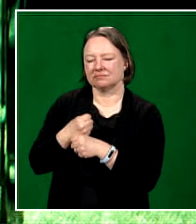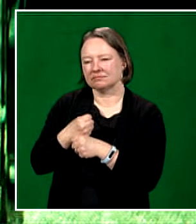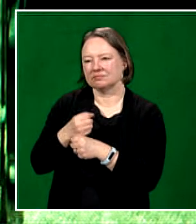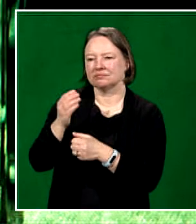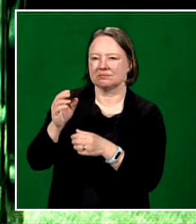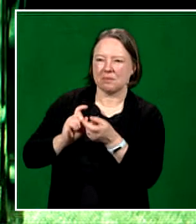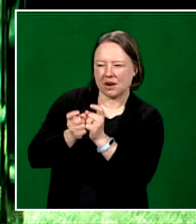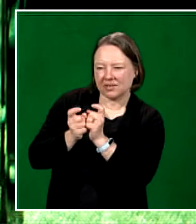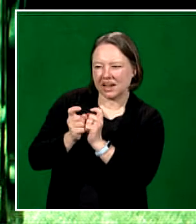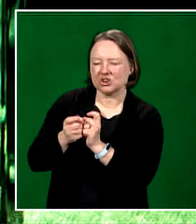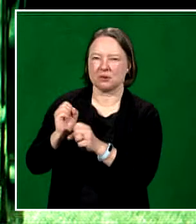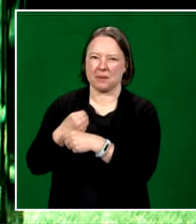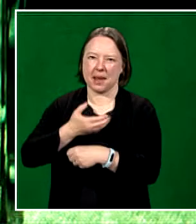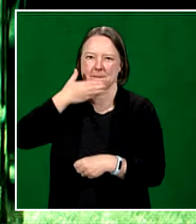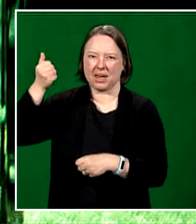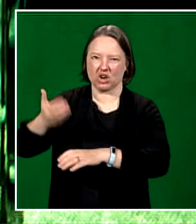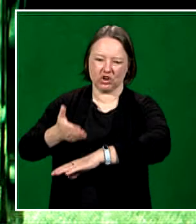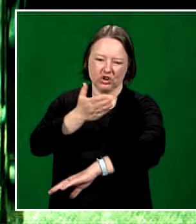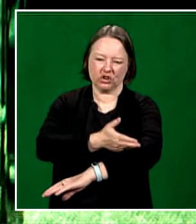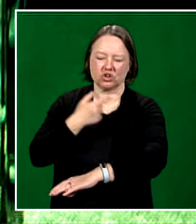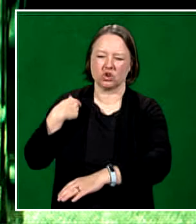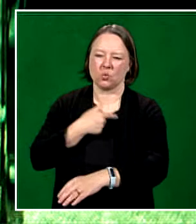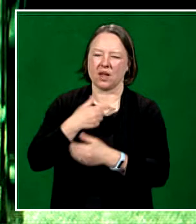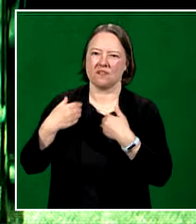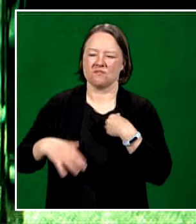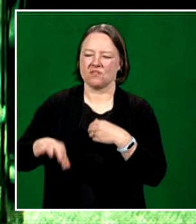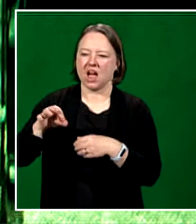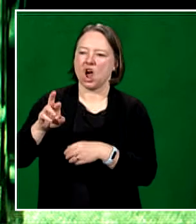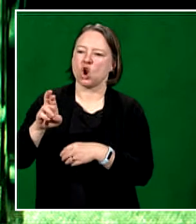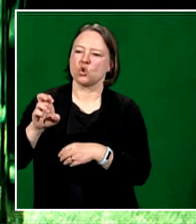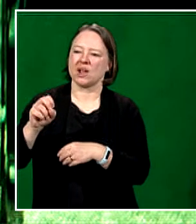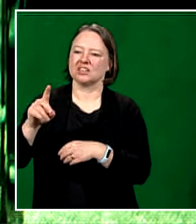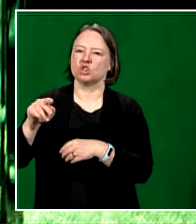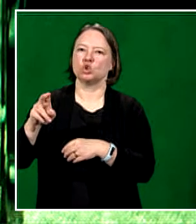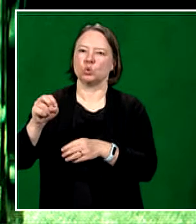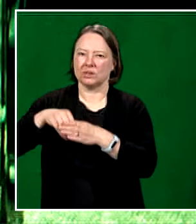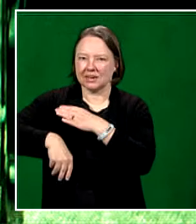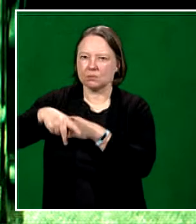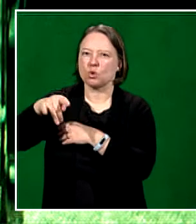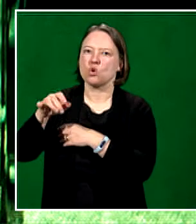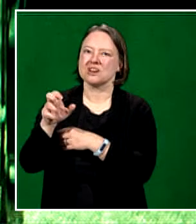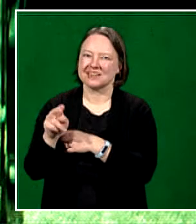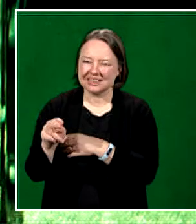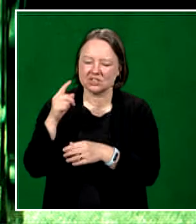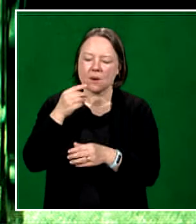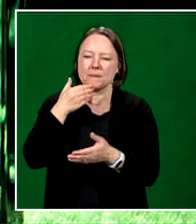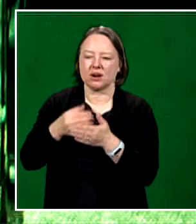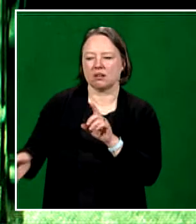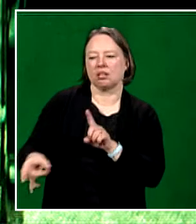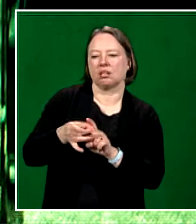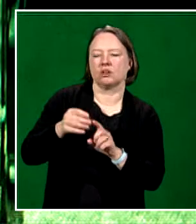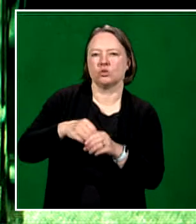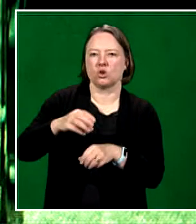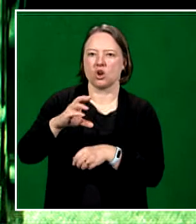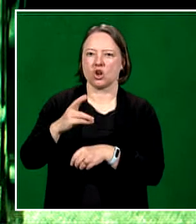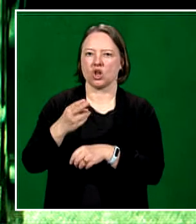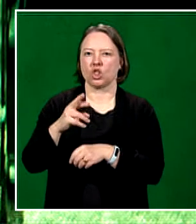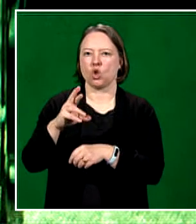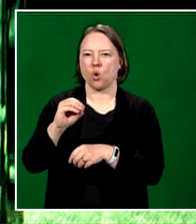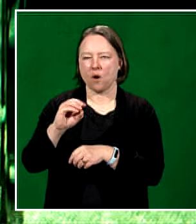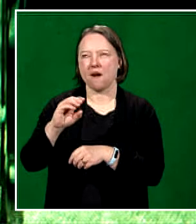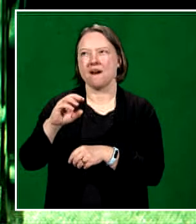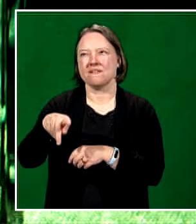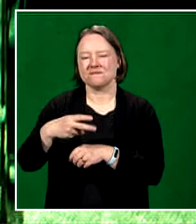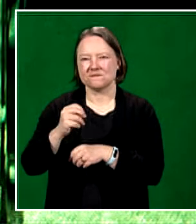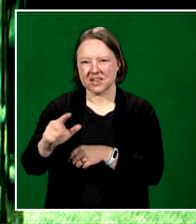better. So we've modified some residues in the protein to make it better bind the chlorophyll. So yes, it is naturally occurring, but we've